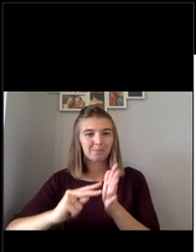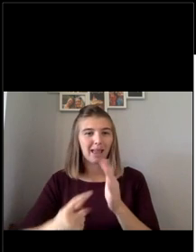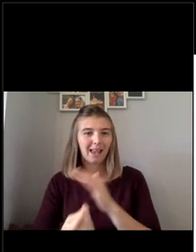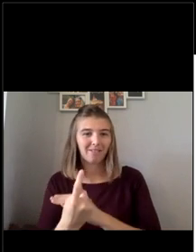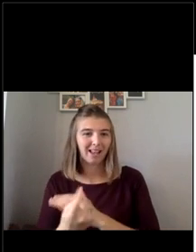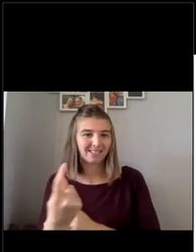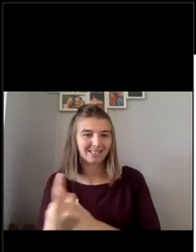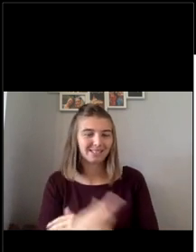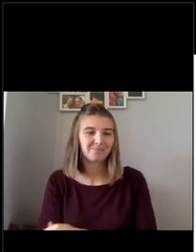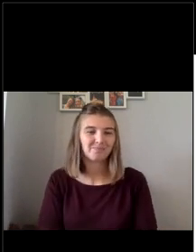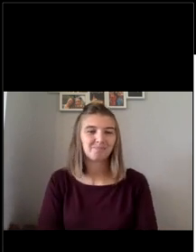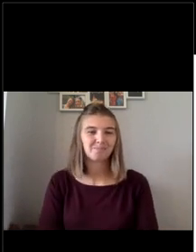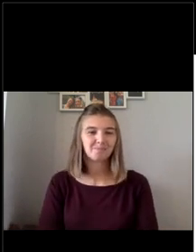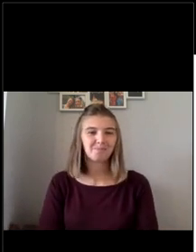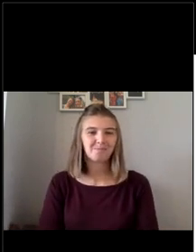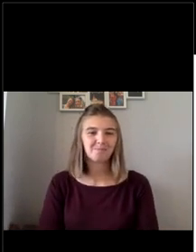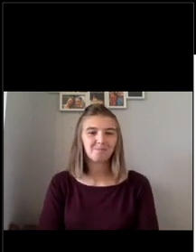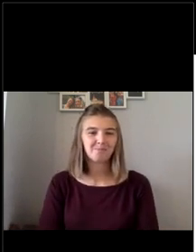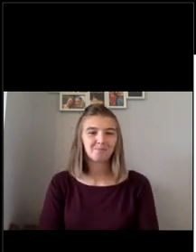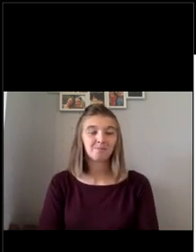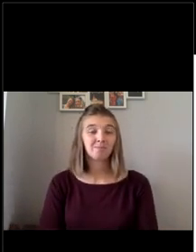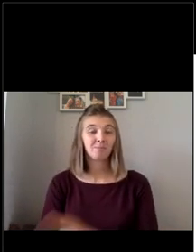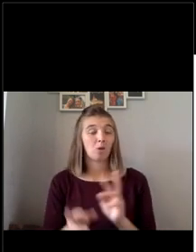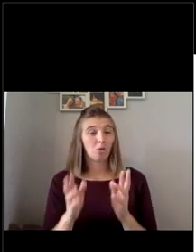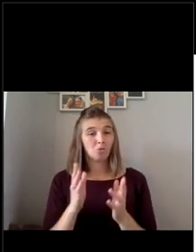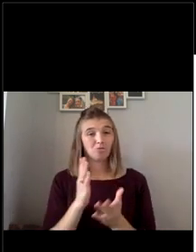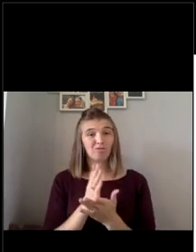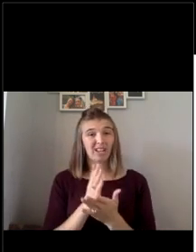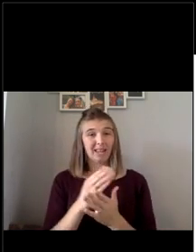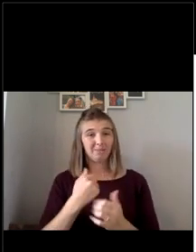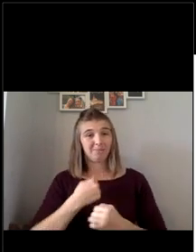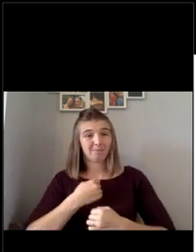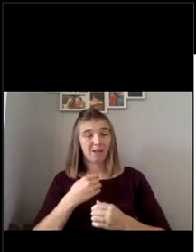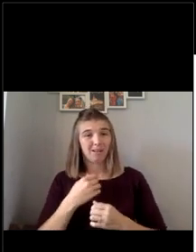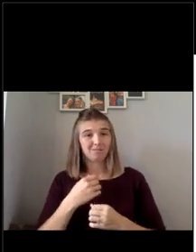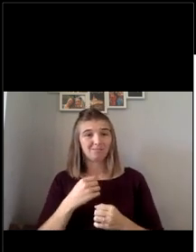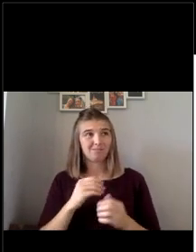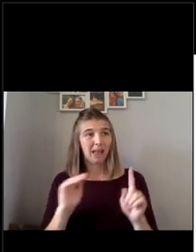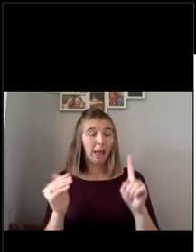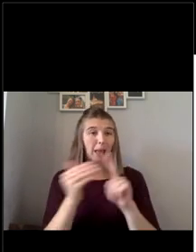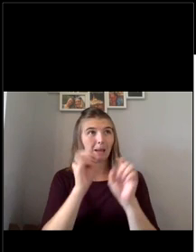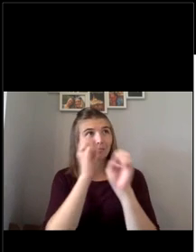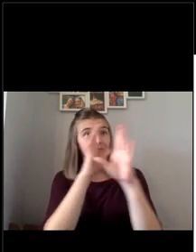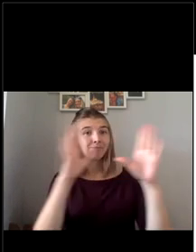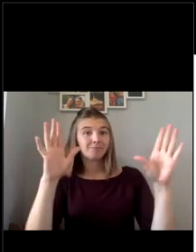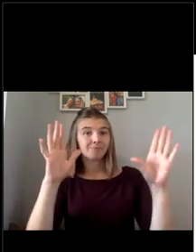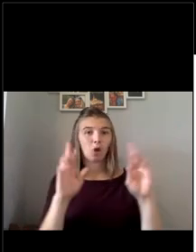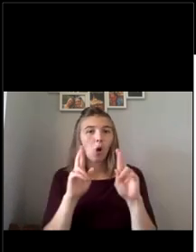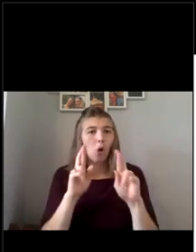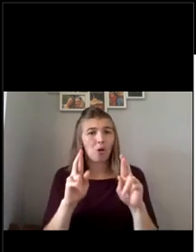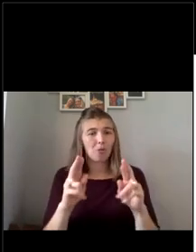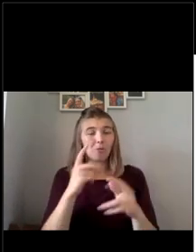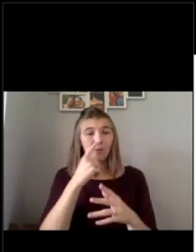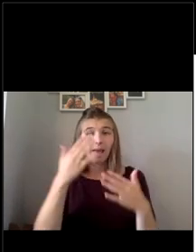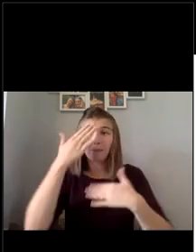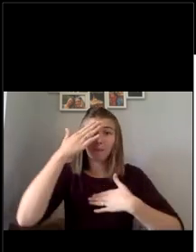I hope we continue to have these conversations around mental health. We have come a long way in the last 10 years. In the last